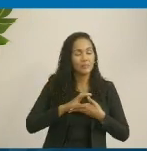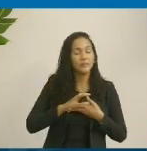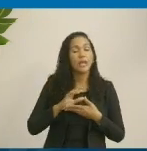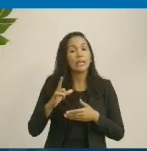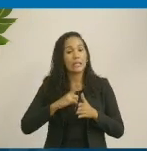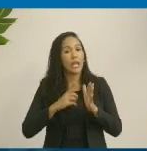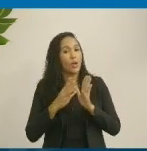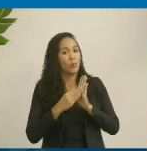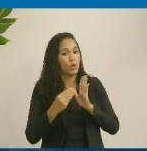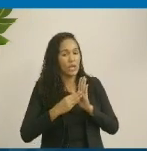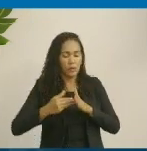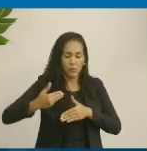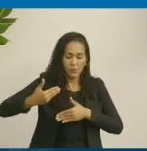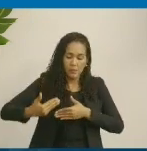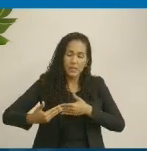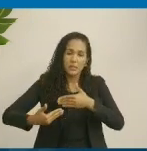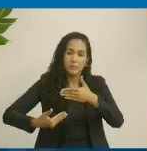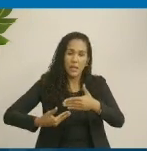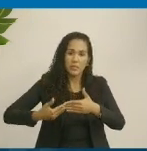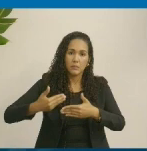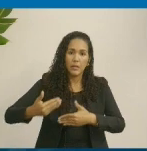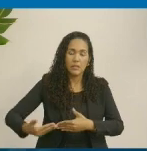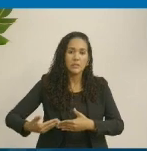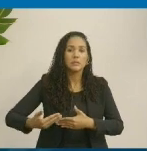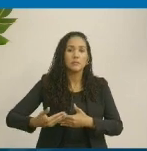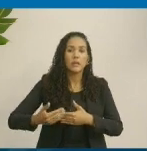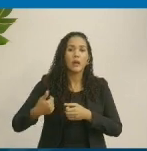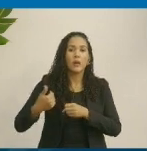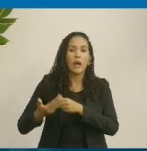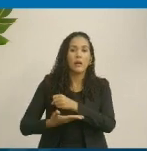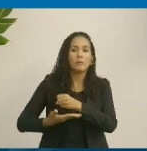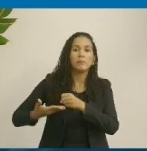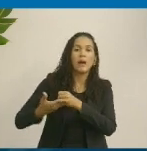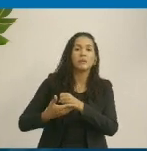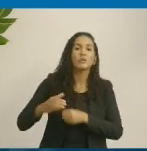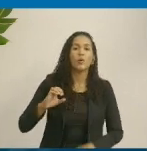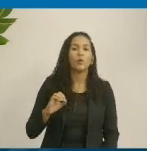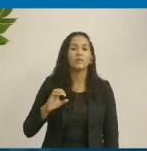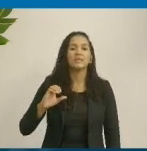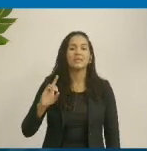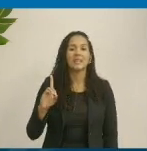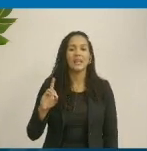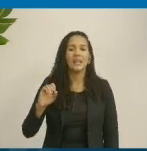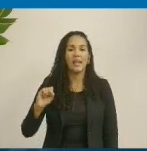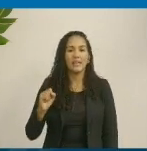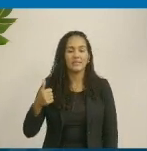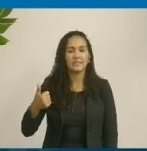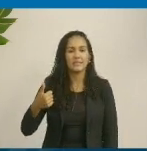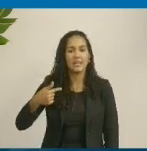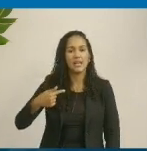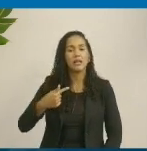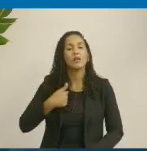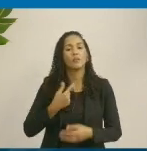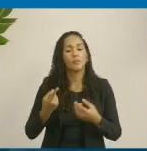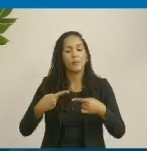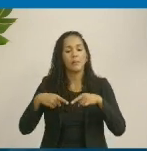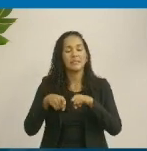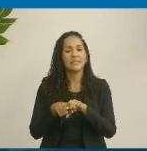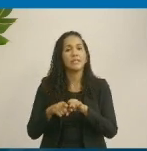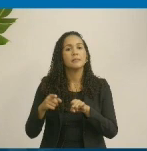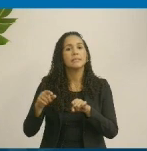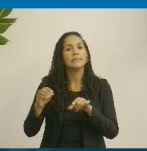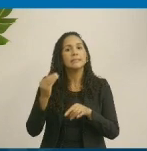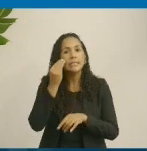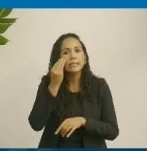European project, H2020. And from the EDCTP, that still uses EU funds, we got a second